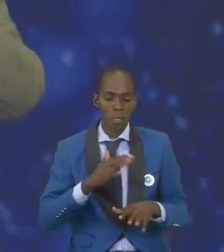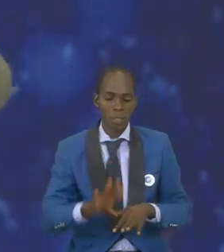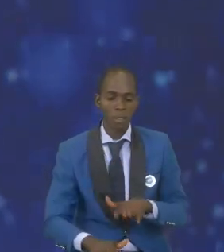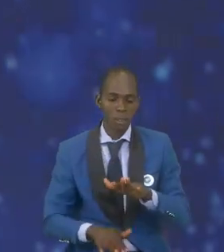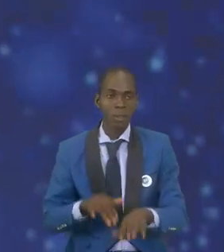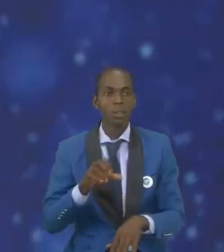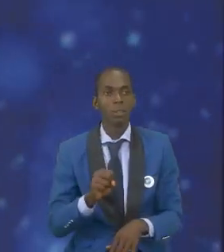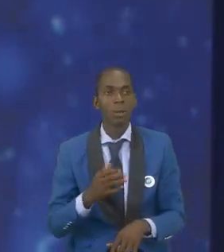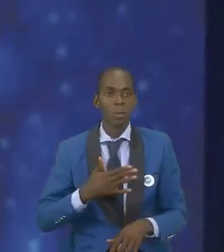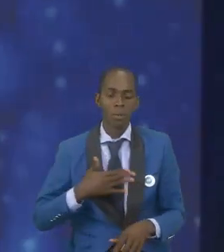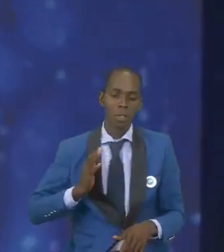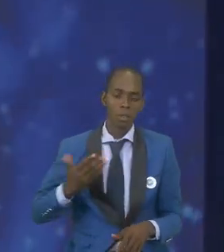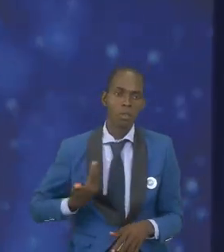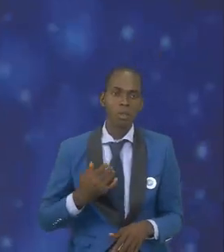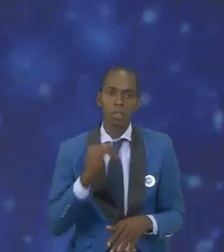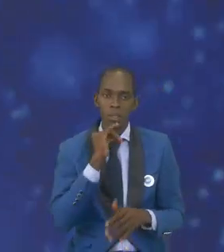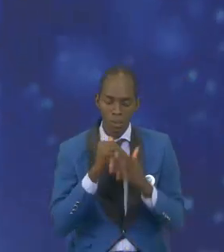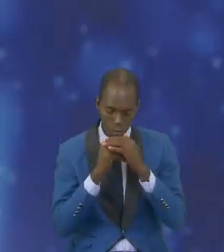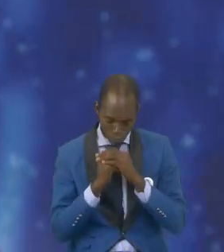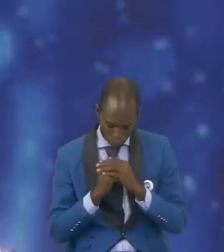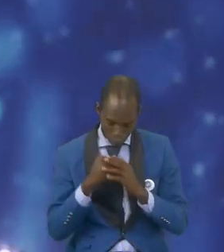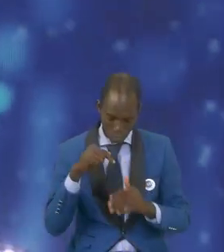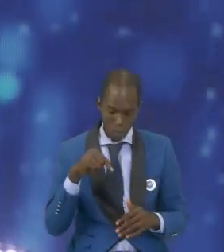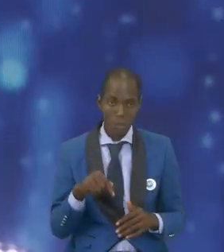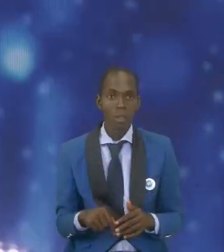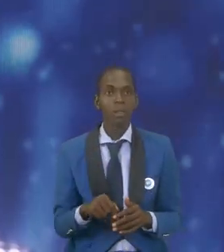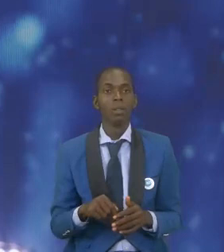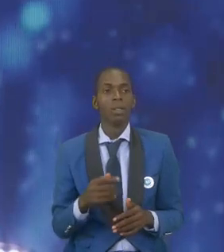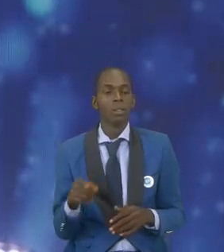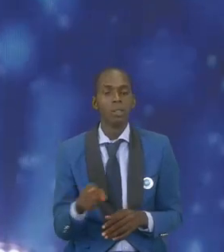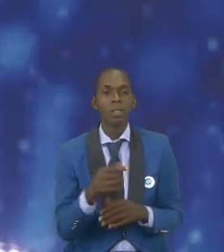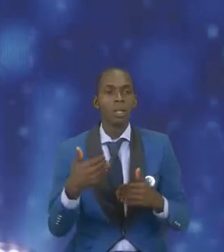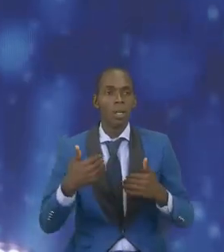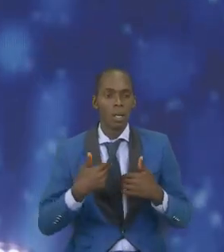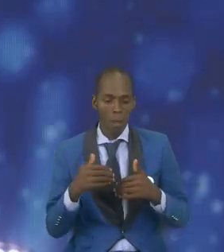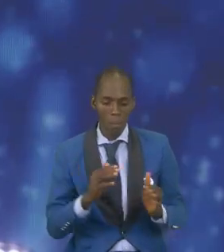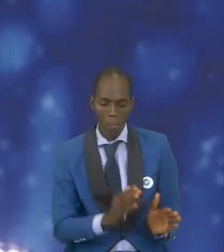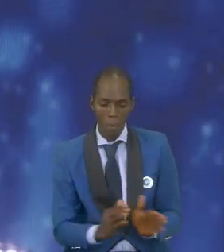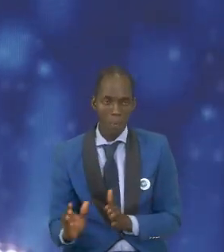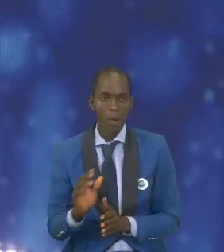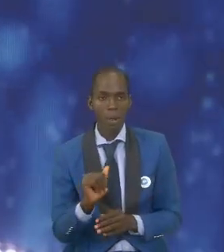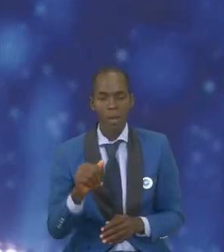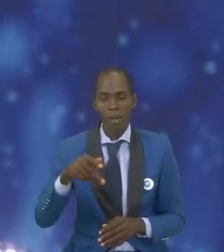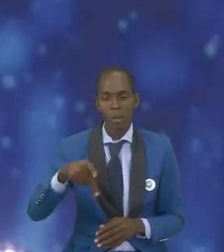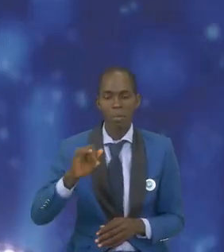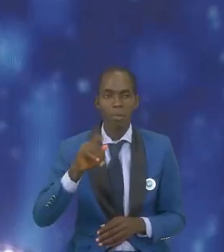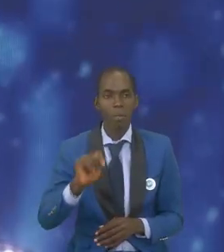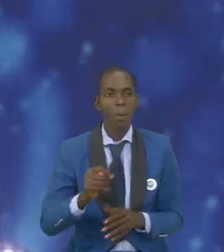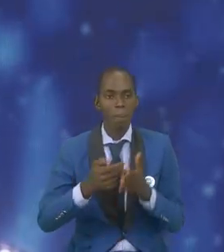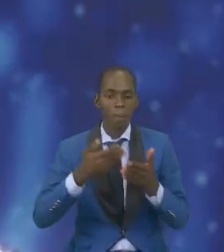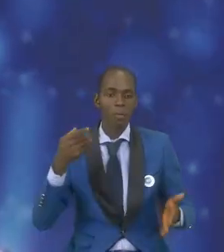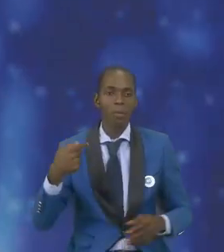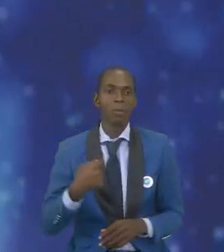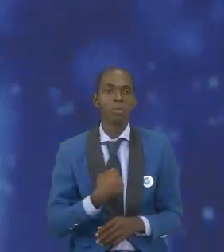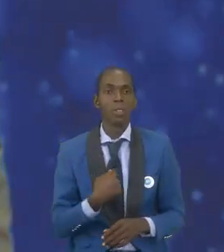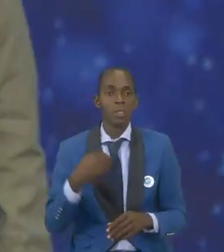My soul is bowed down. They have digged a pit before me. Into